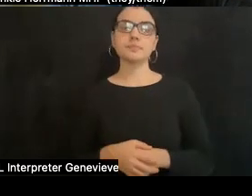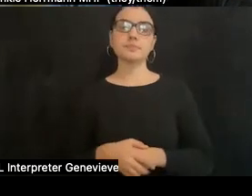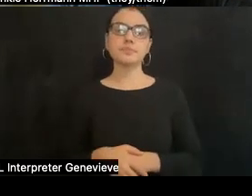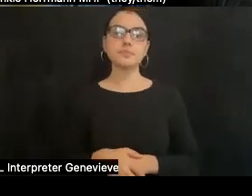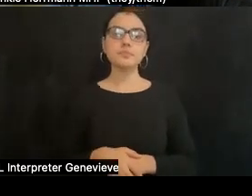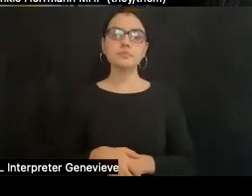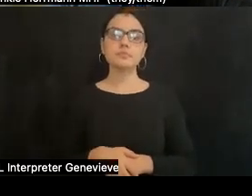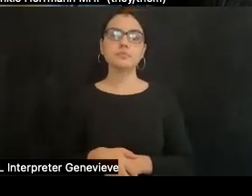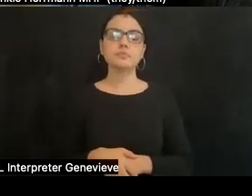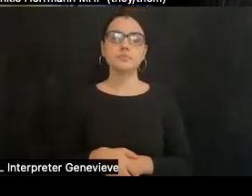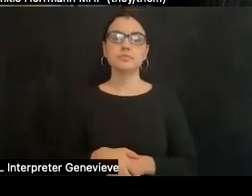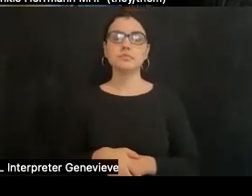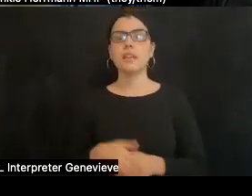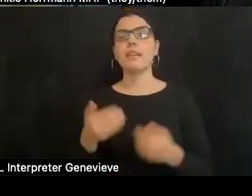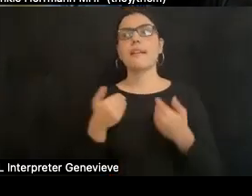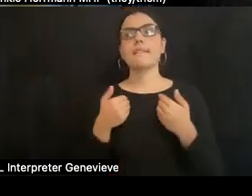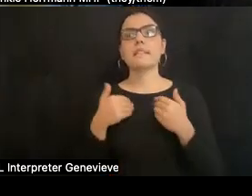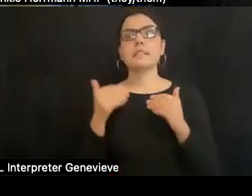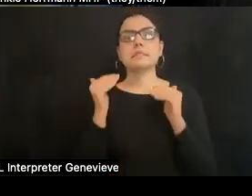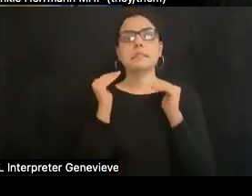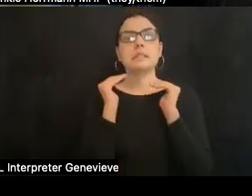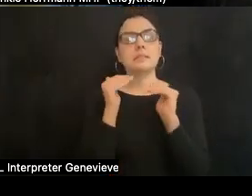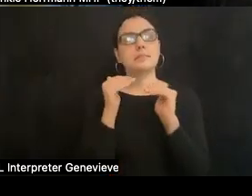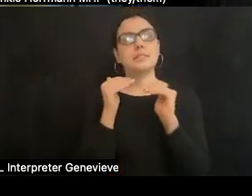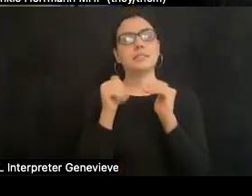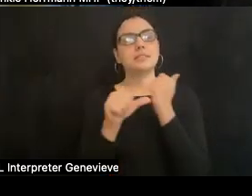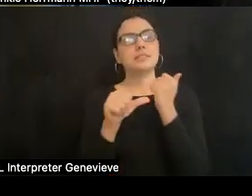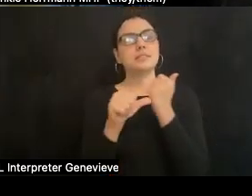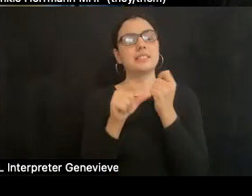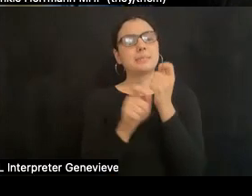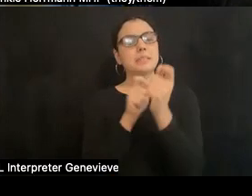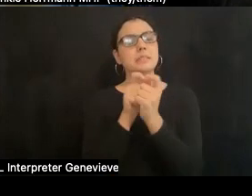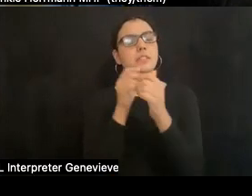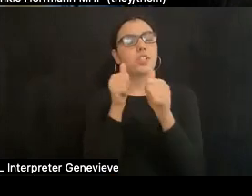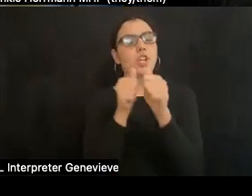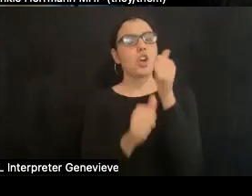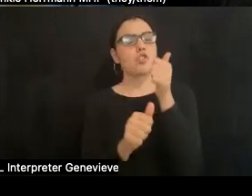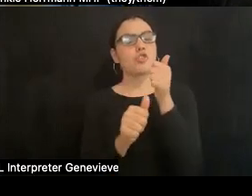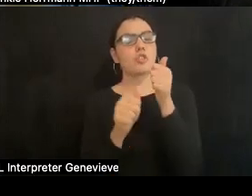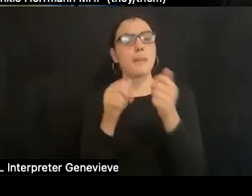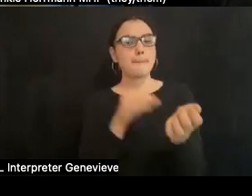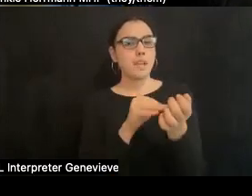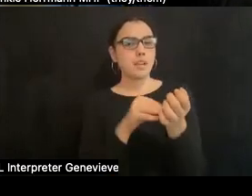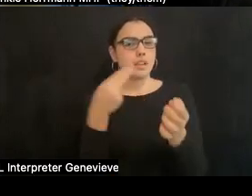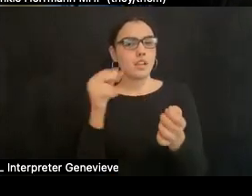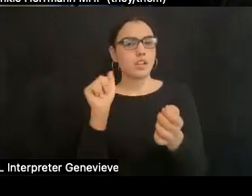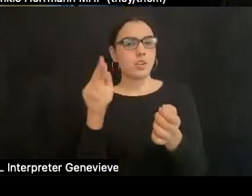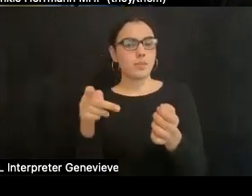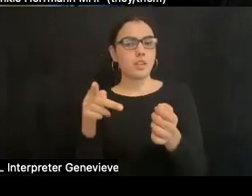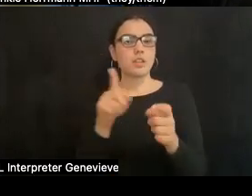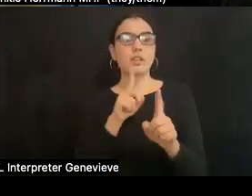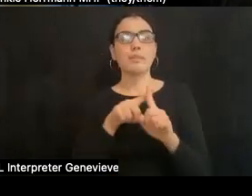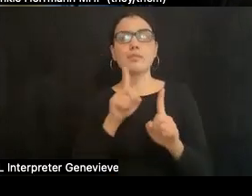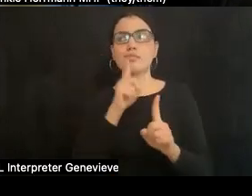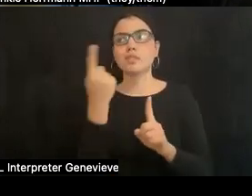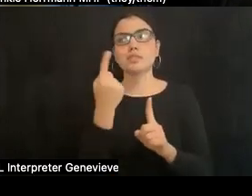There is very limited assistance specifically under Medicaid HARP, but it's really just somebody helping you to fill out like